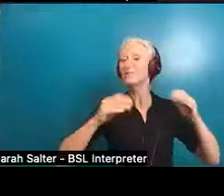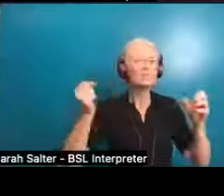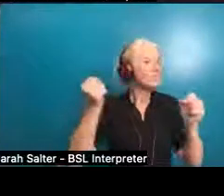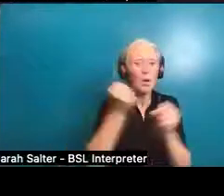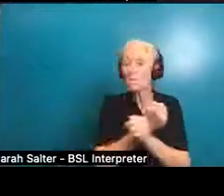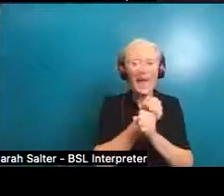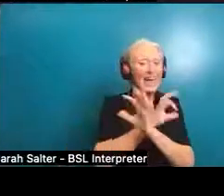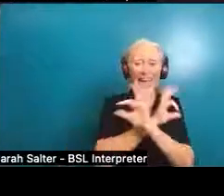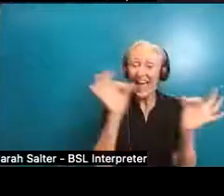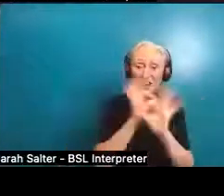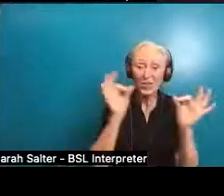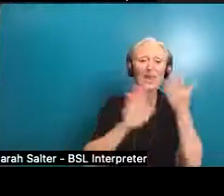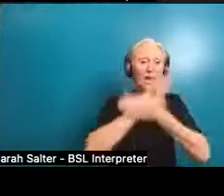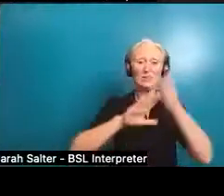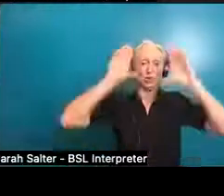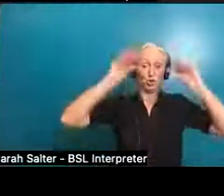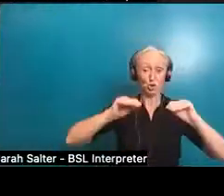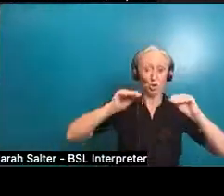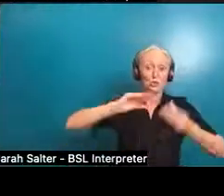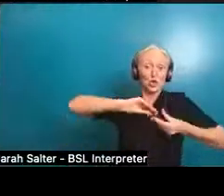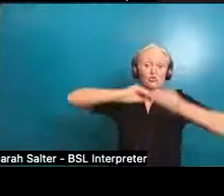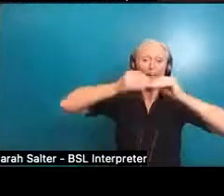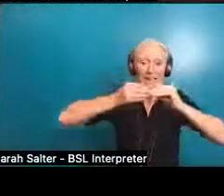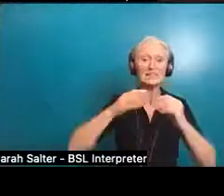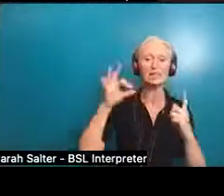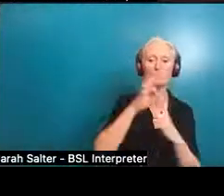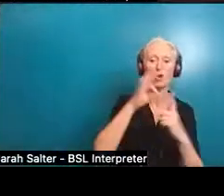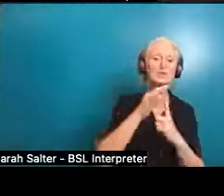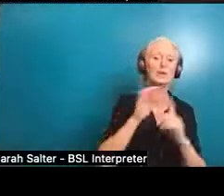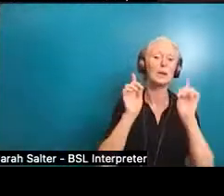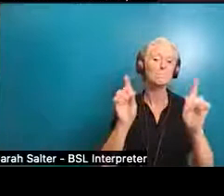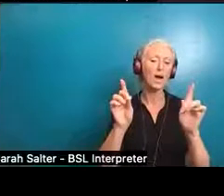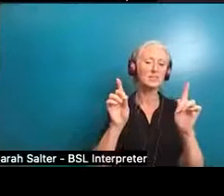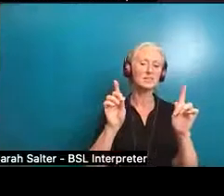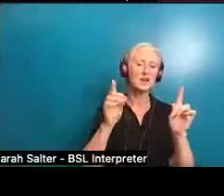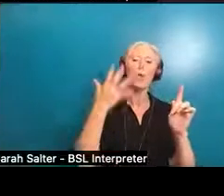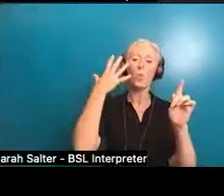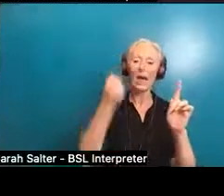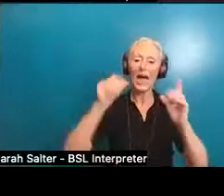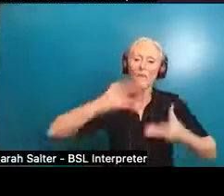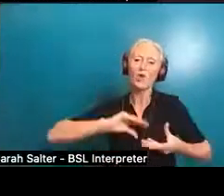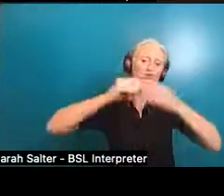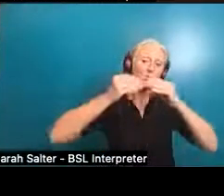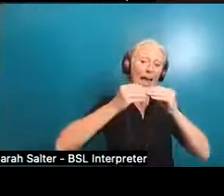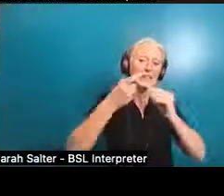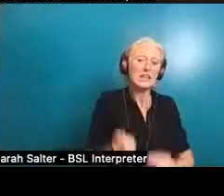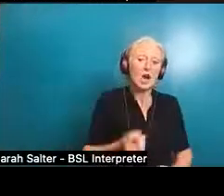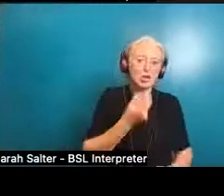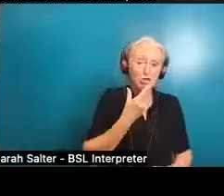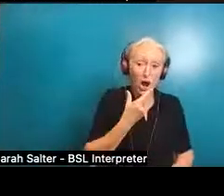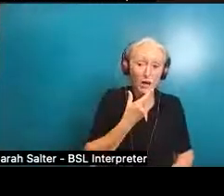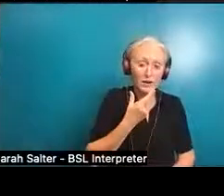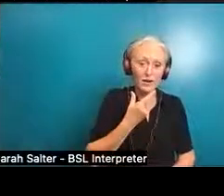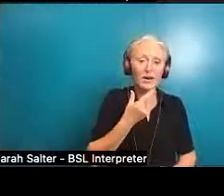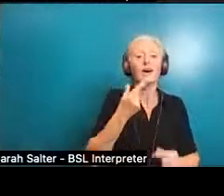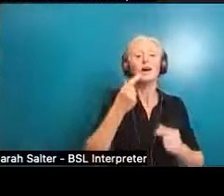shortened non-functional protein. But there are now drugs where in the presence of the drug, it actually